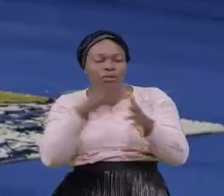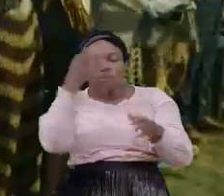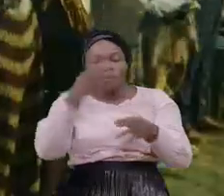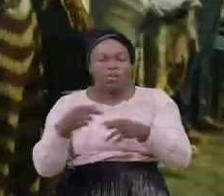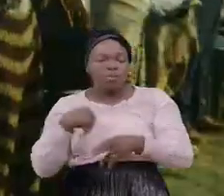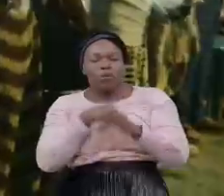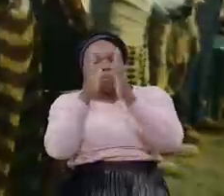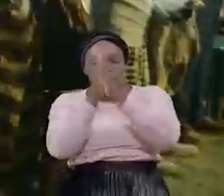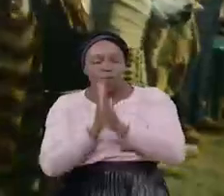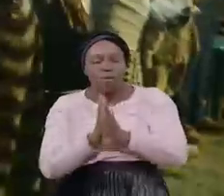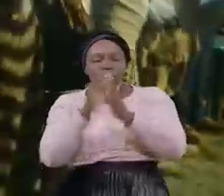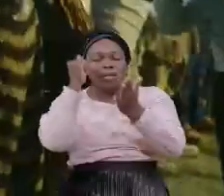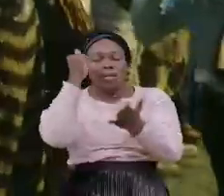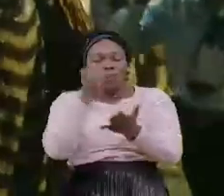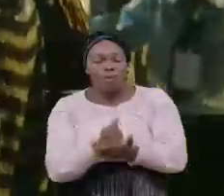pray.